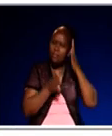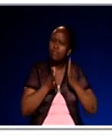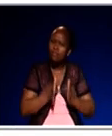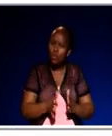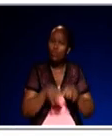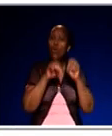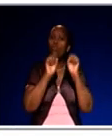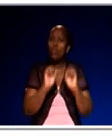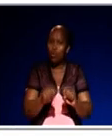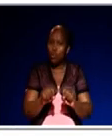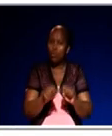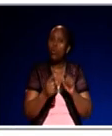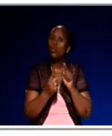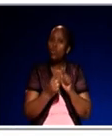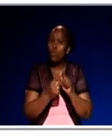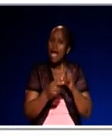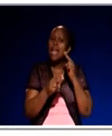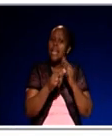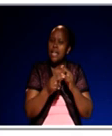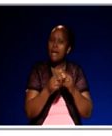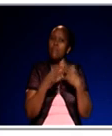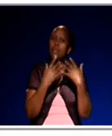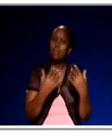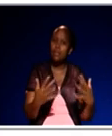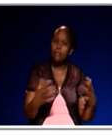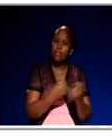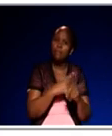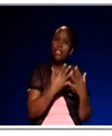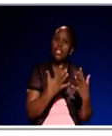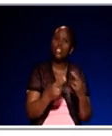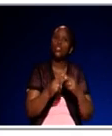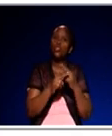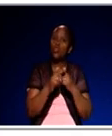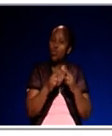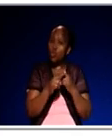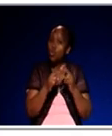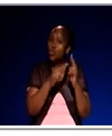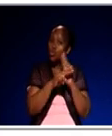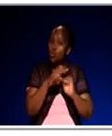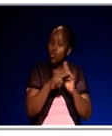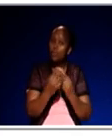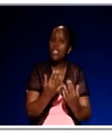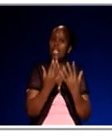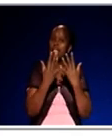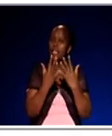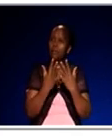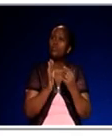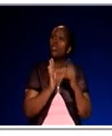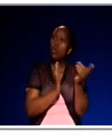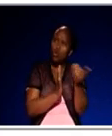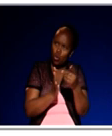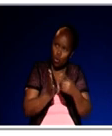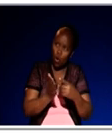be able to name the apparatus that are used for heating, draw and label the parts of a Bunsen